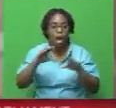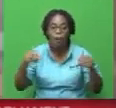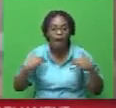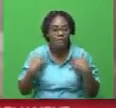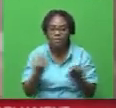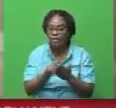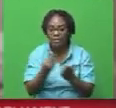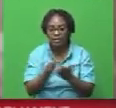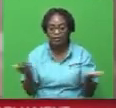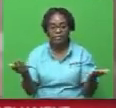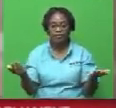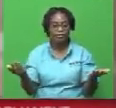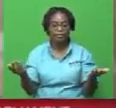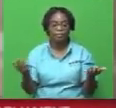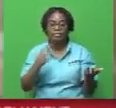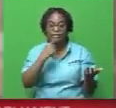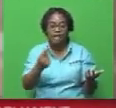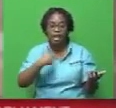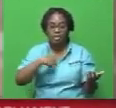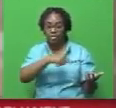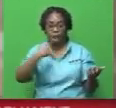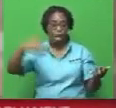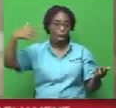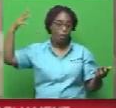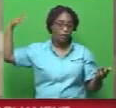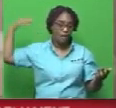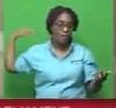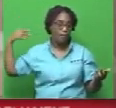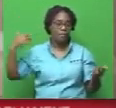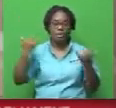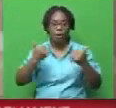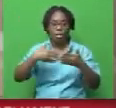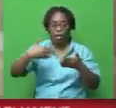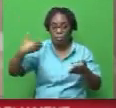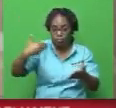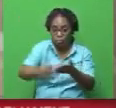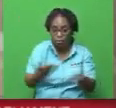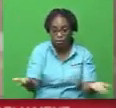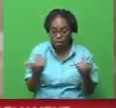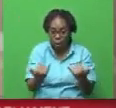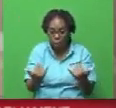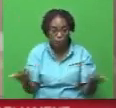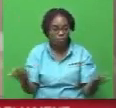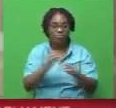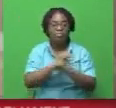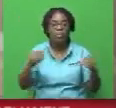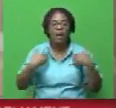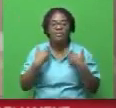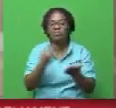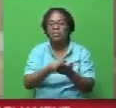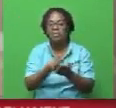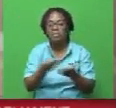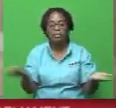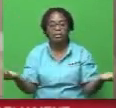based on what they say here. I'm not making this up. It's what they have put forward here. So while the 16,000 samples were waiting testing, and I